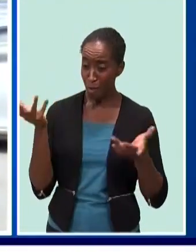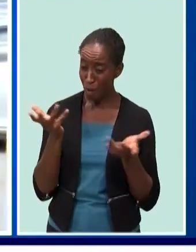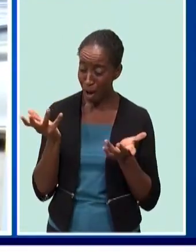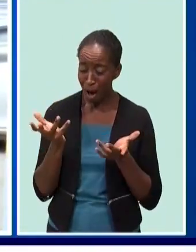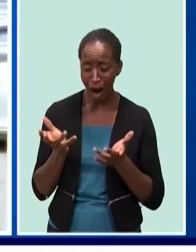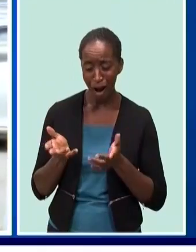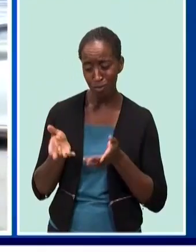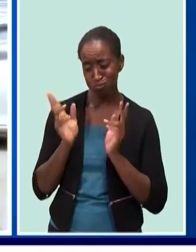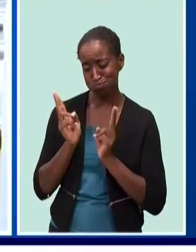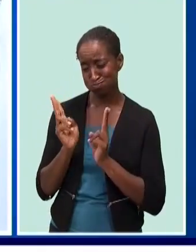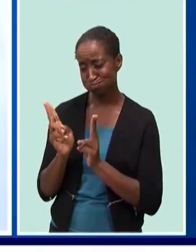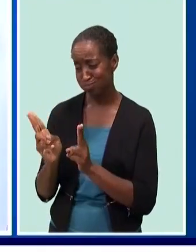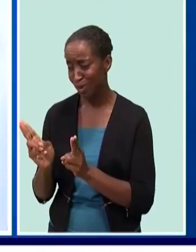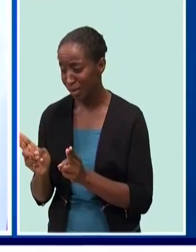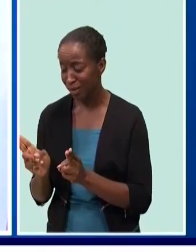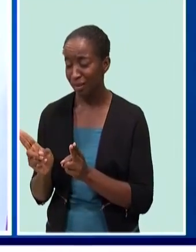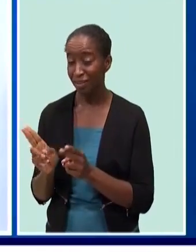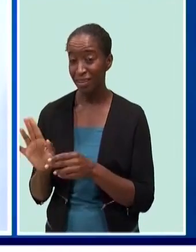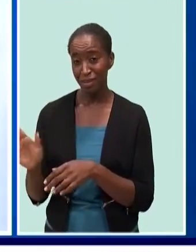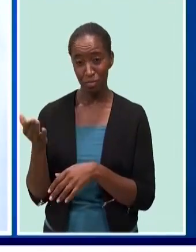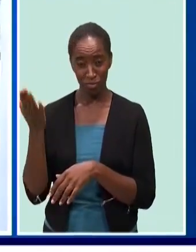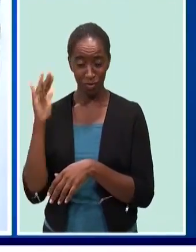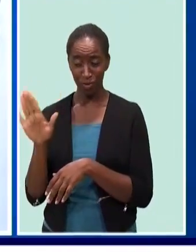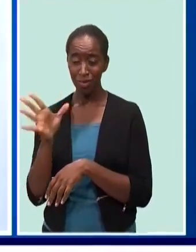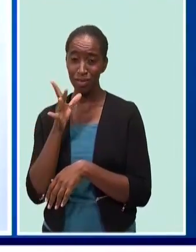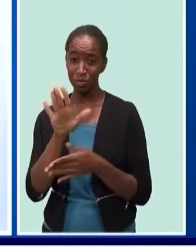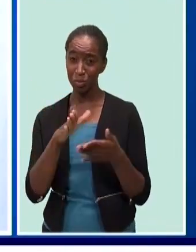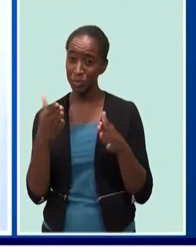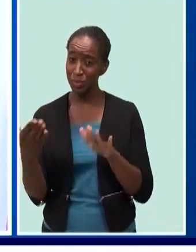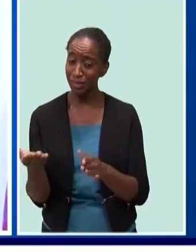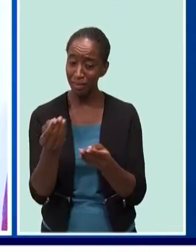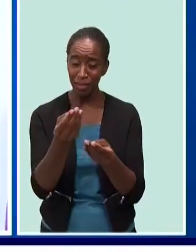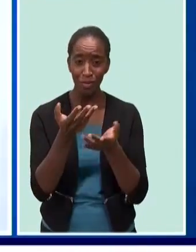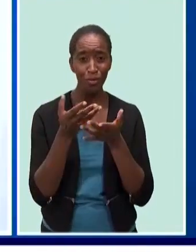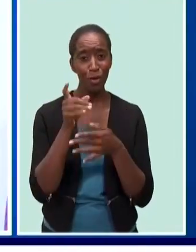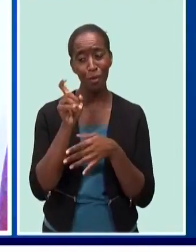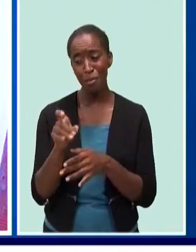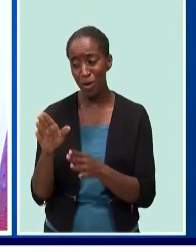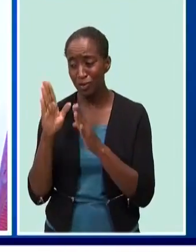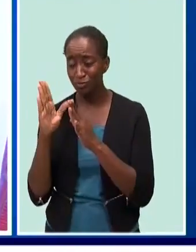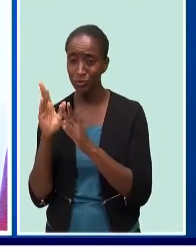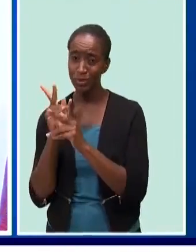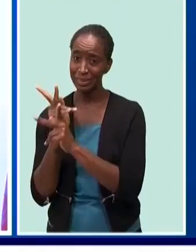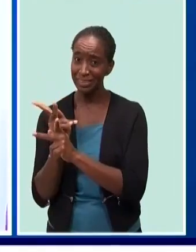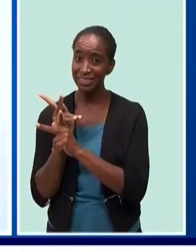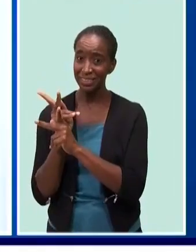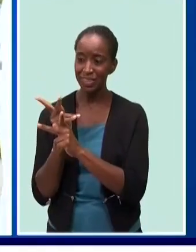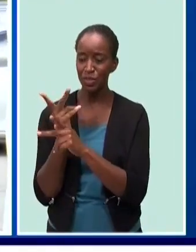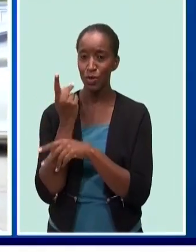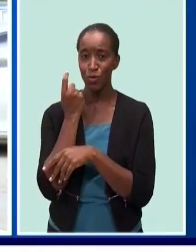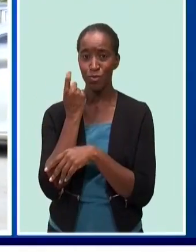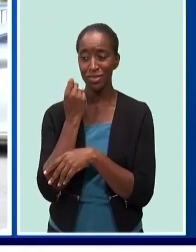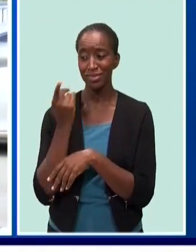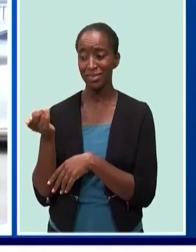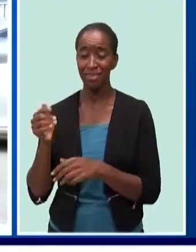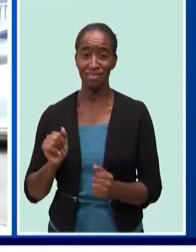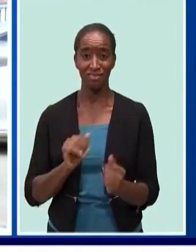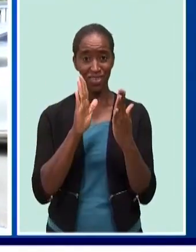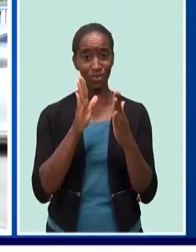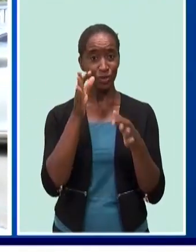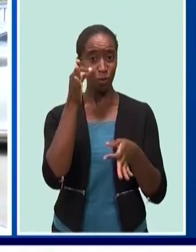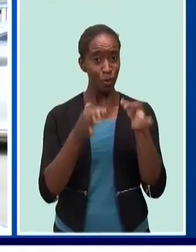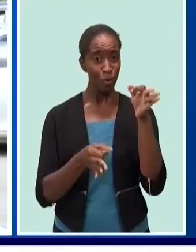make sure to take care of him. And it's only the other day that he get a fine put on him, and I was right there,